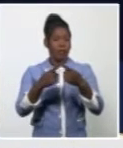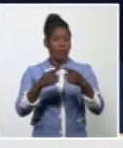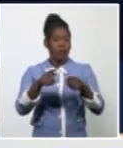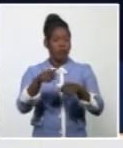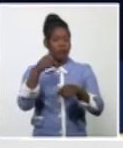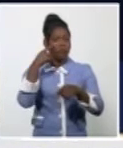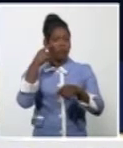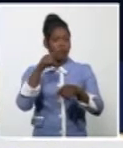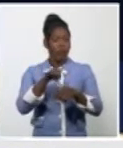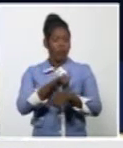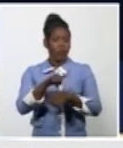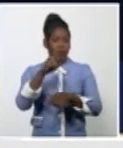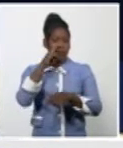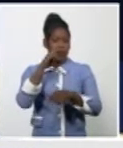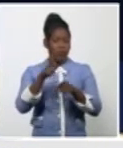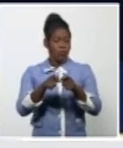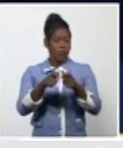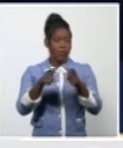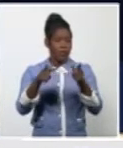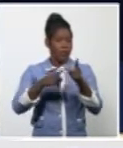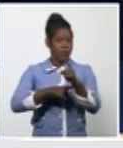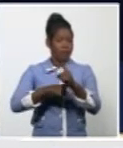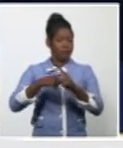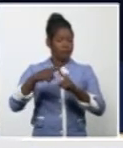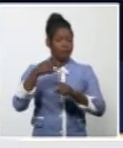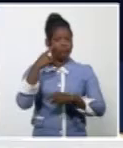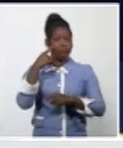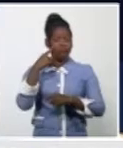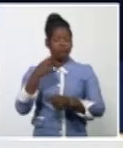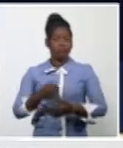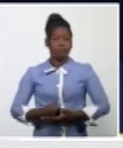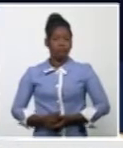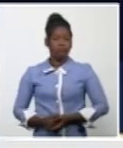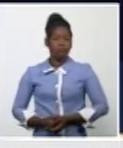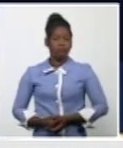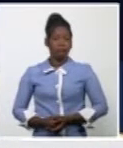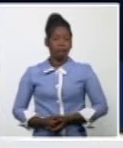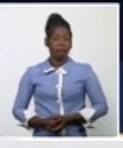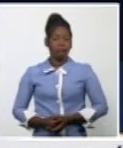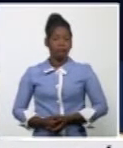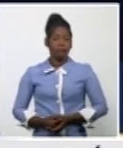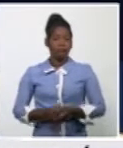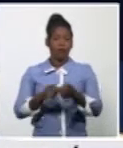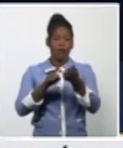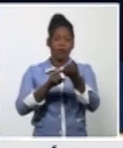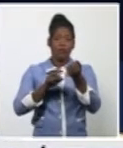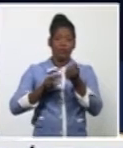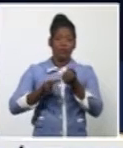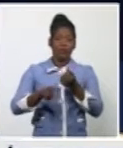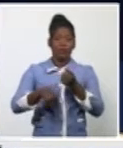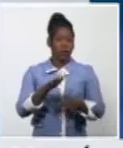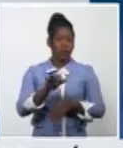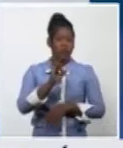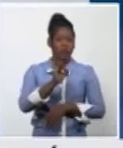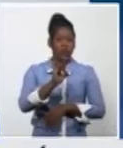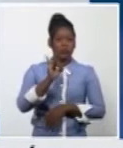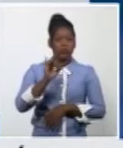complications despite of a number of confirmed cases that is not small in our country.